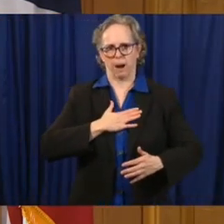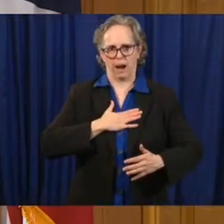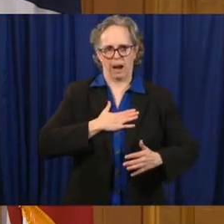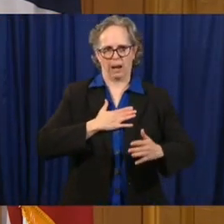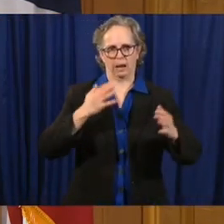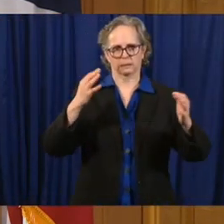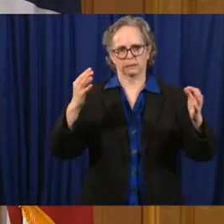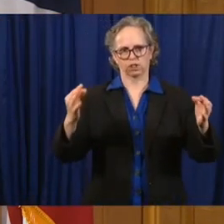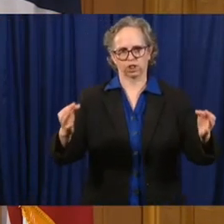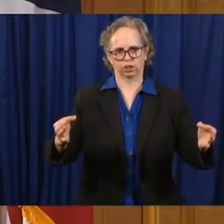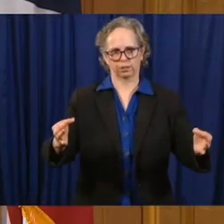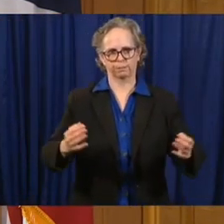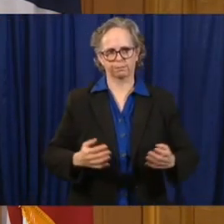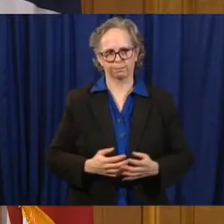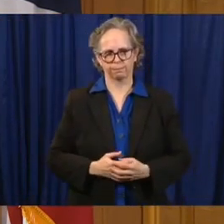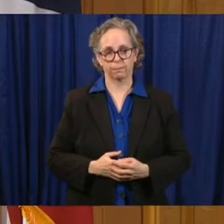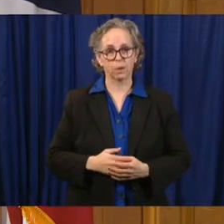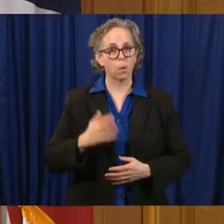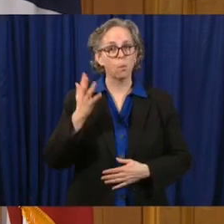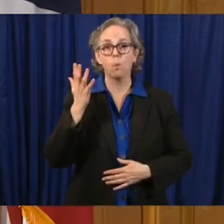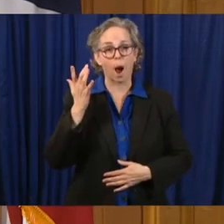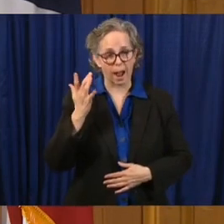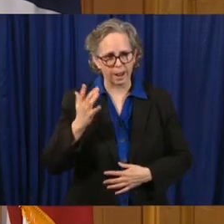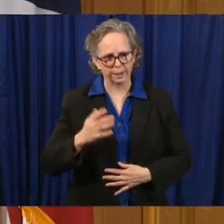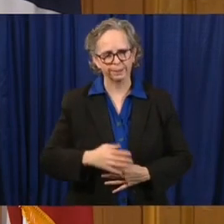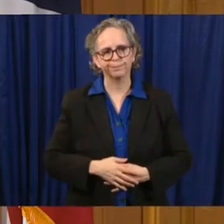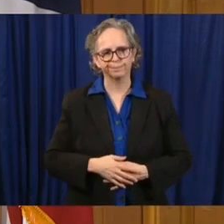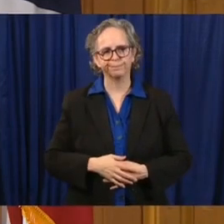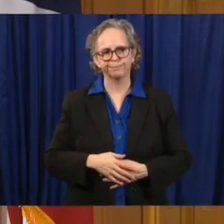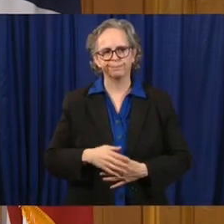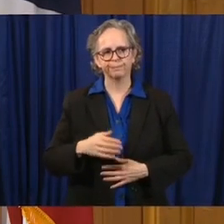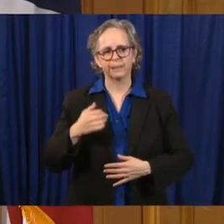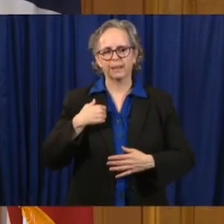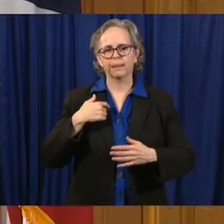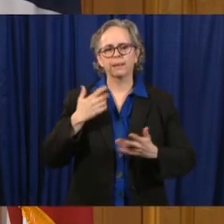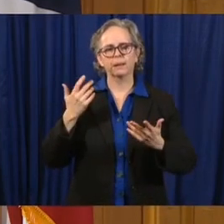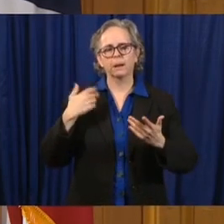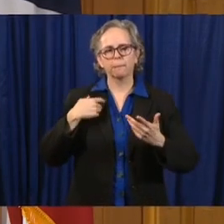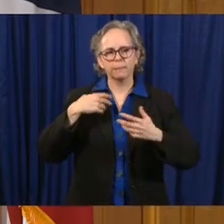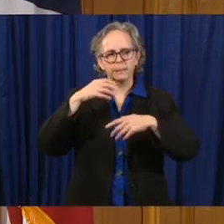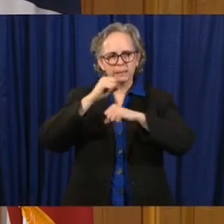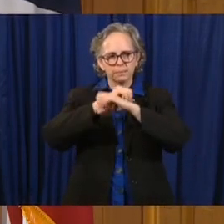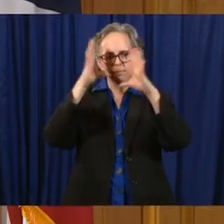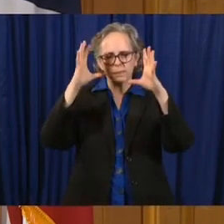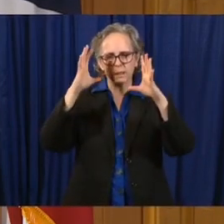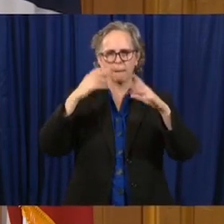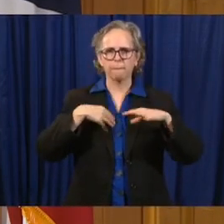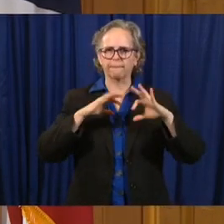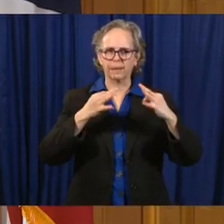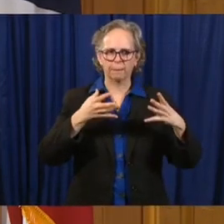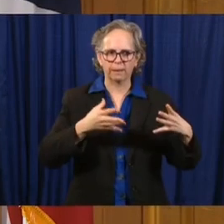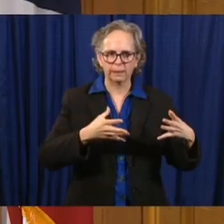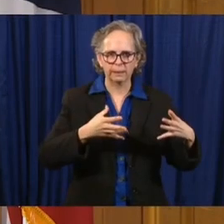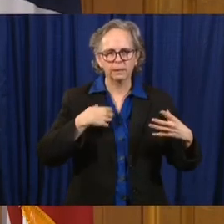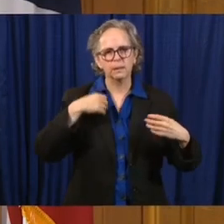about having a parent go into a nursing home, I would want to know that piece of information. So I made the